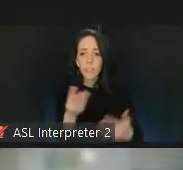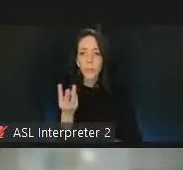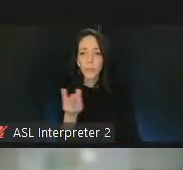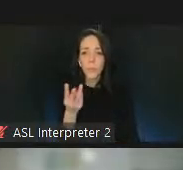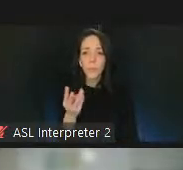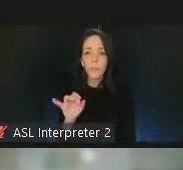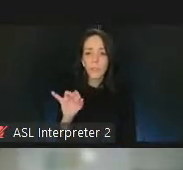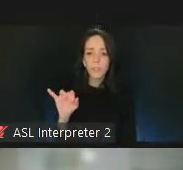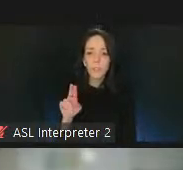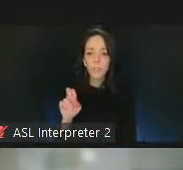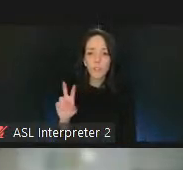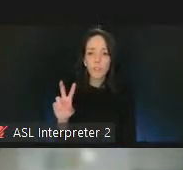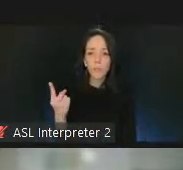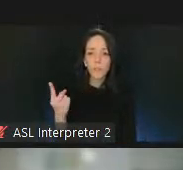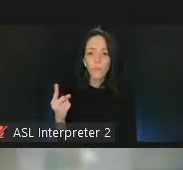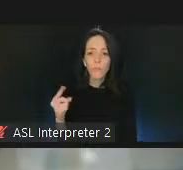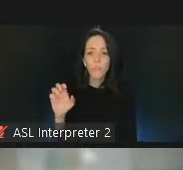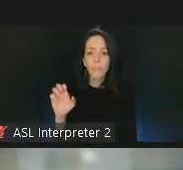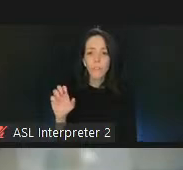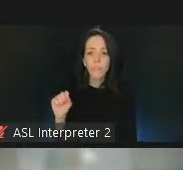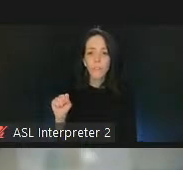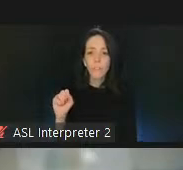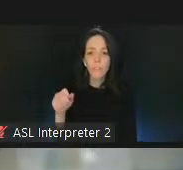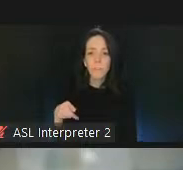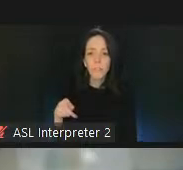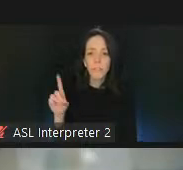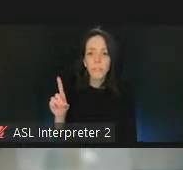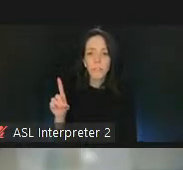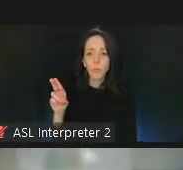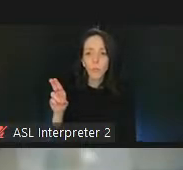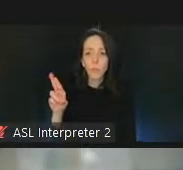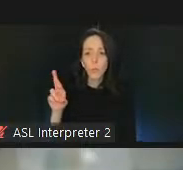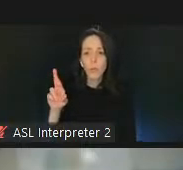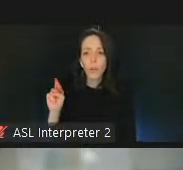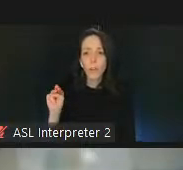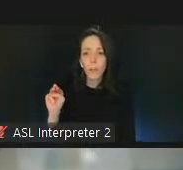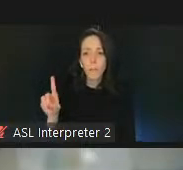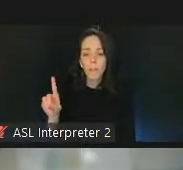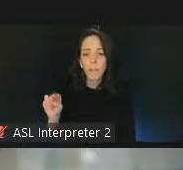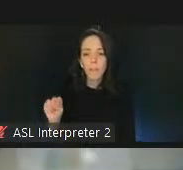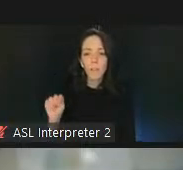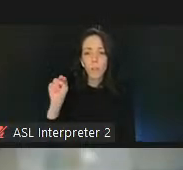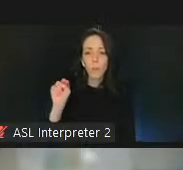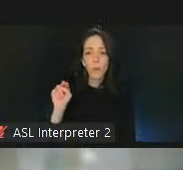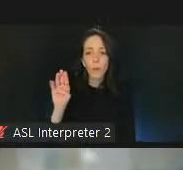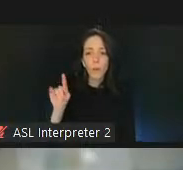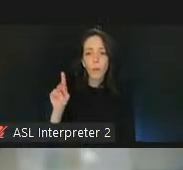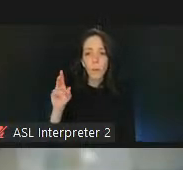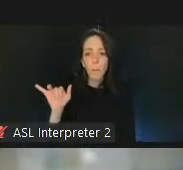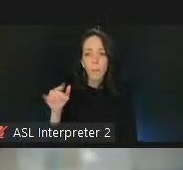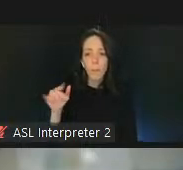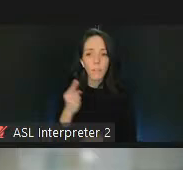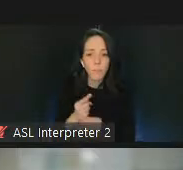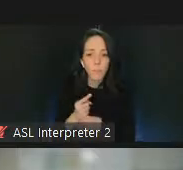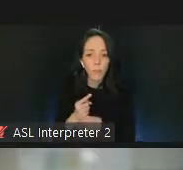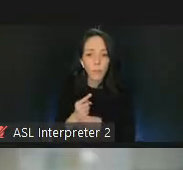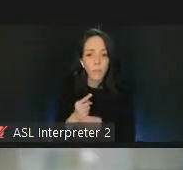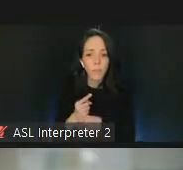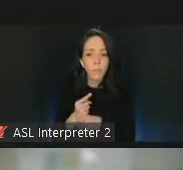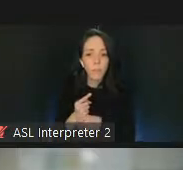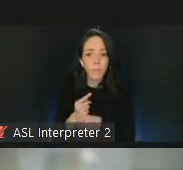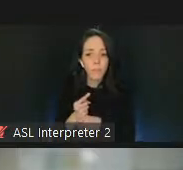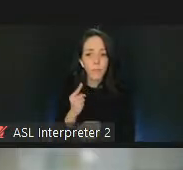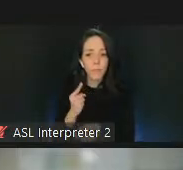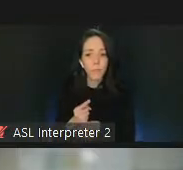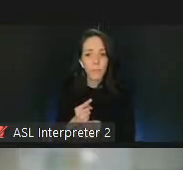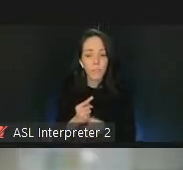1st is on ESPD, URMD, and North Bethany, if I understood the schedule, the published